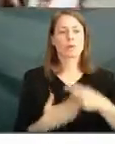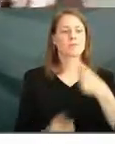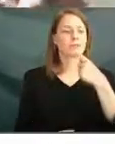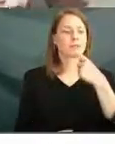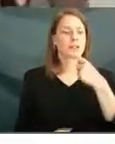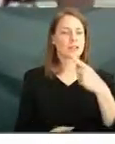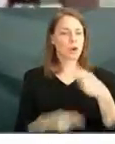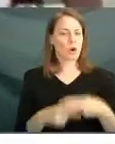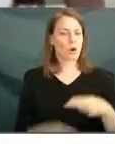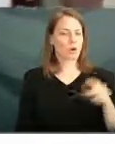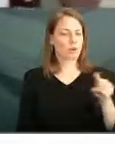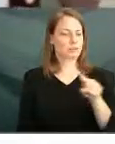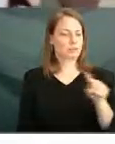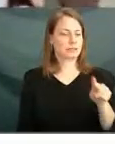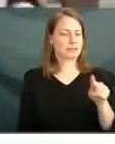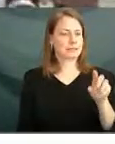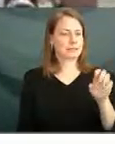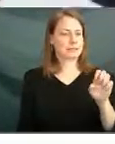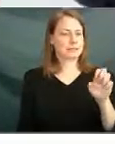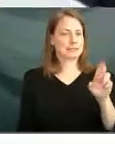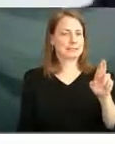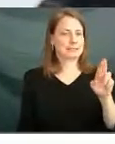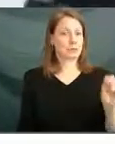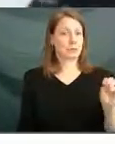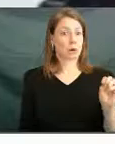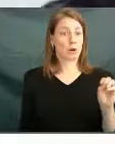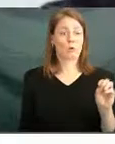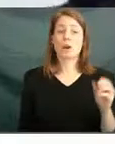greit. Kjempeflinke, bye bye.